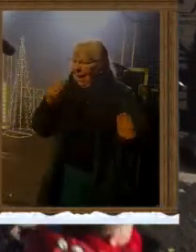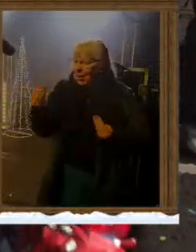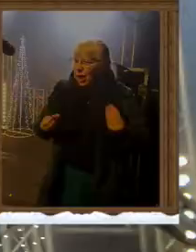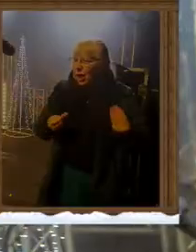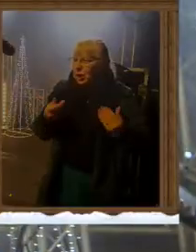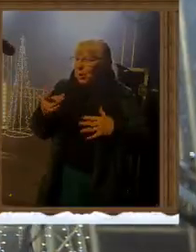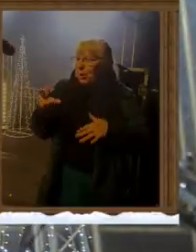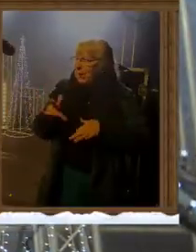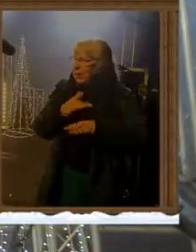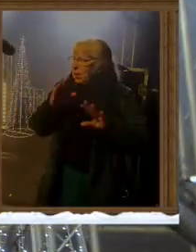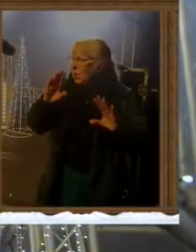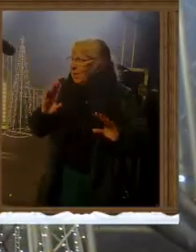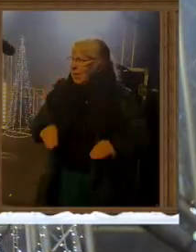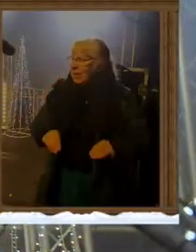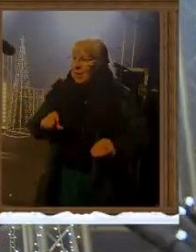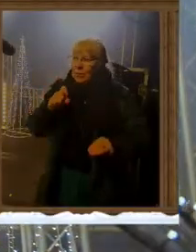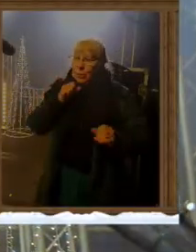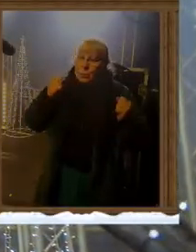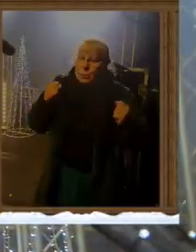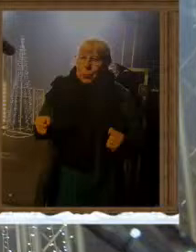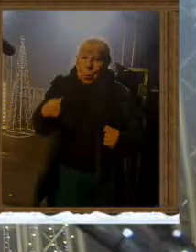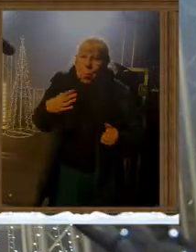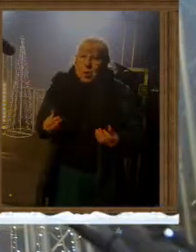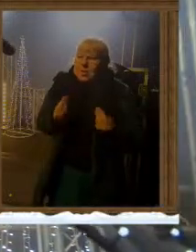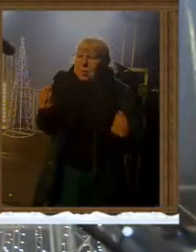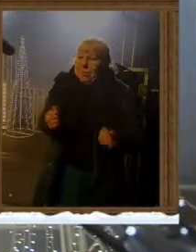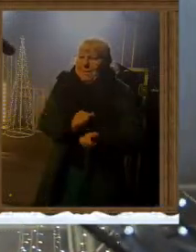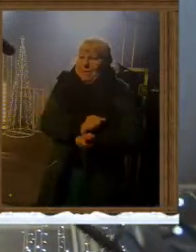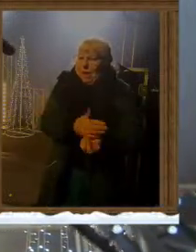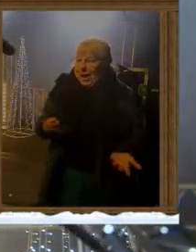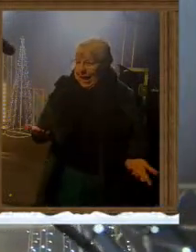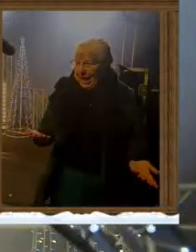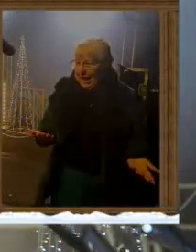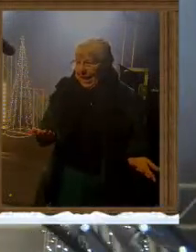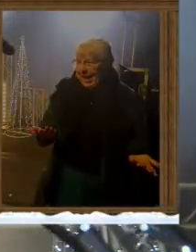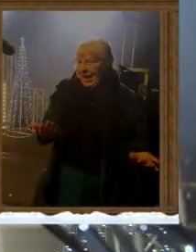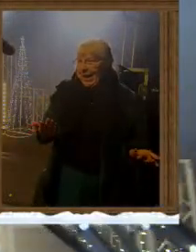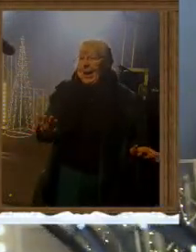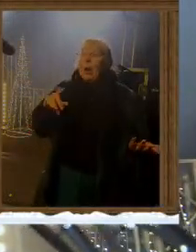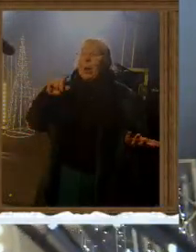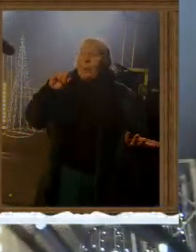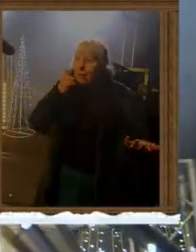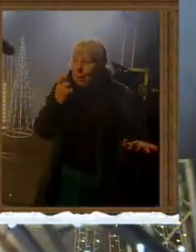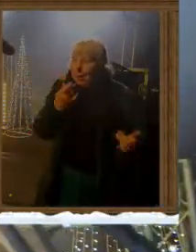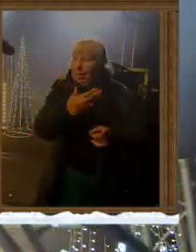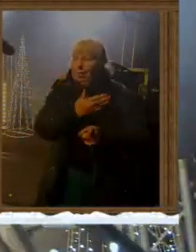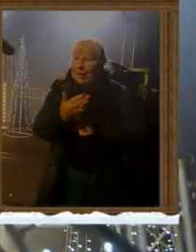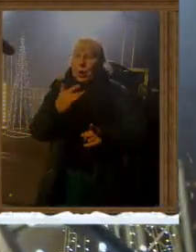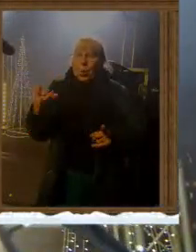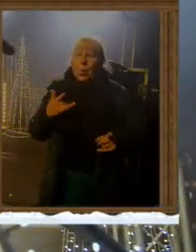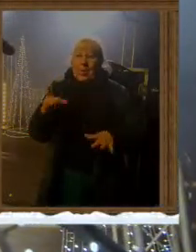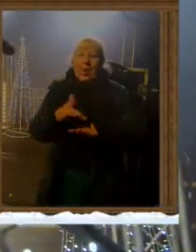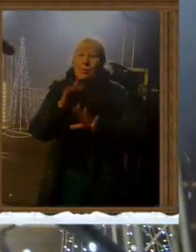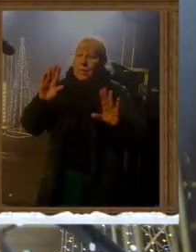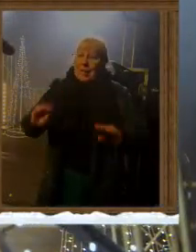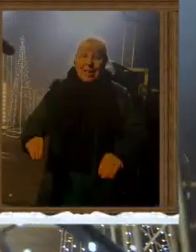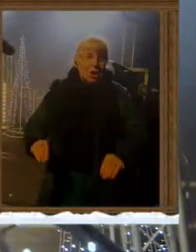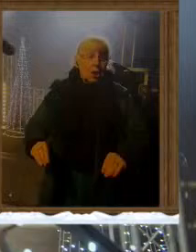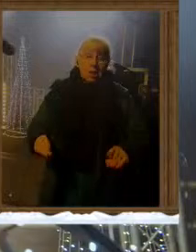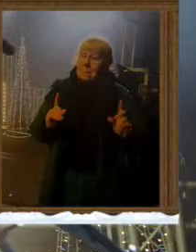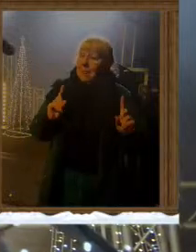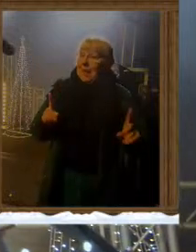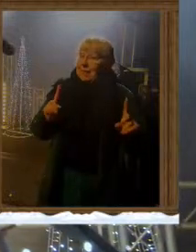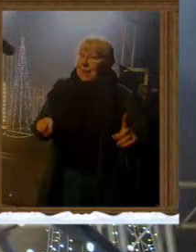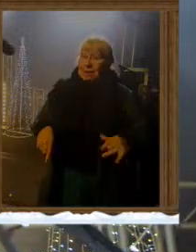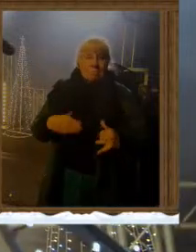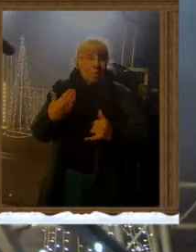the show for some of those who are desperate to get something free from me tonight. So we'll get to that after we finish our live show. But that's it. The final